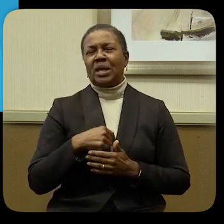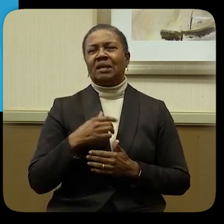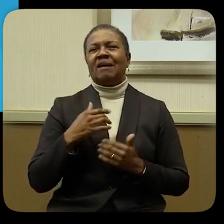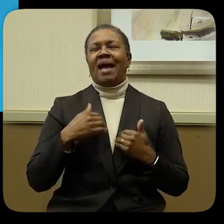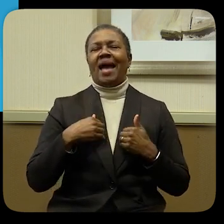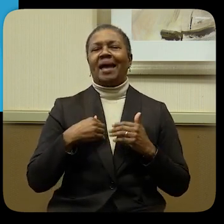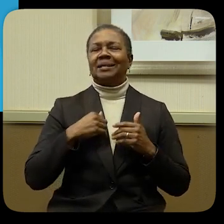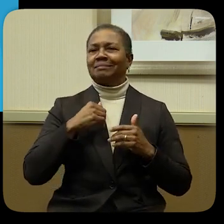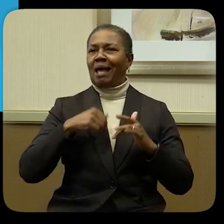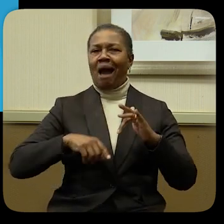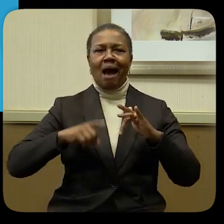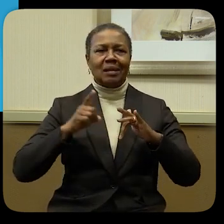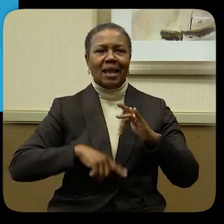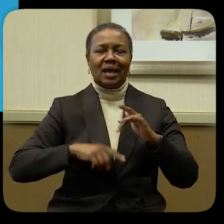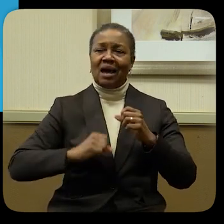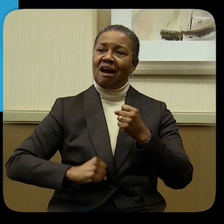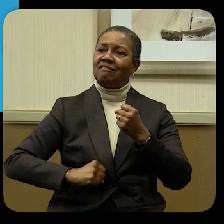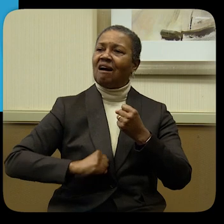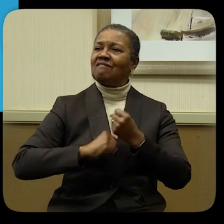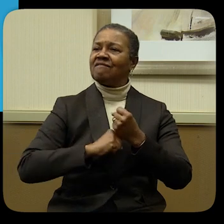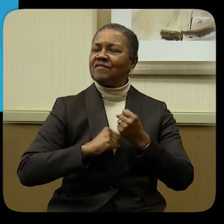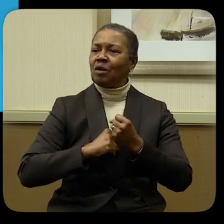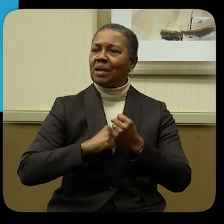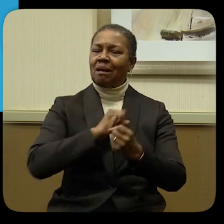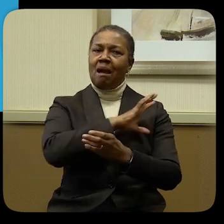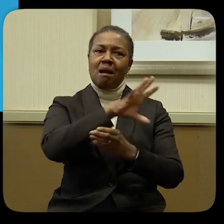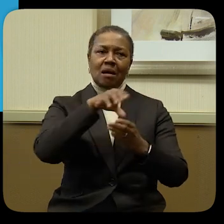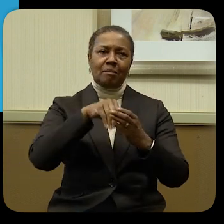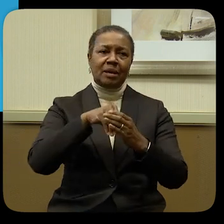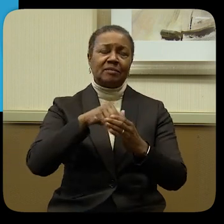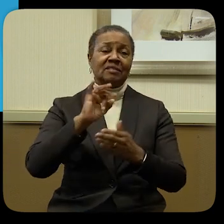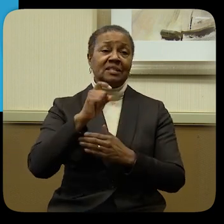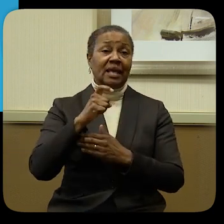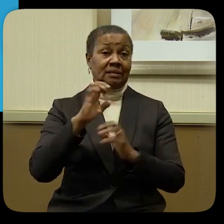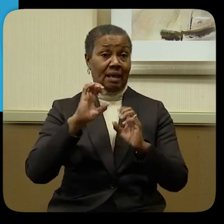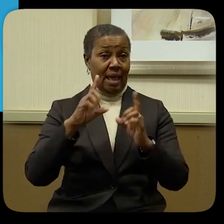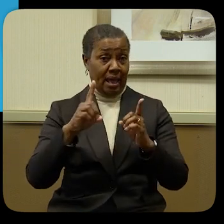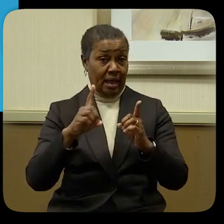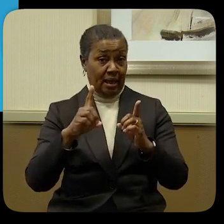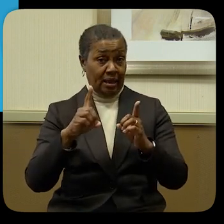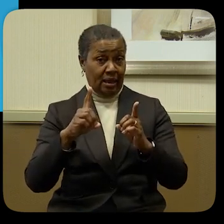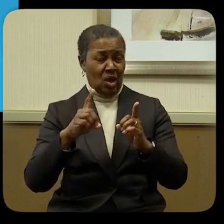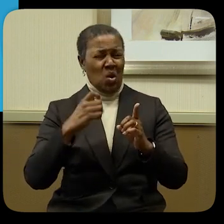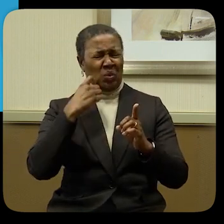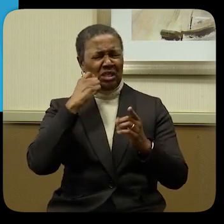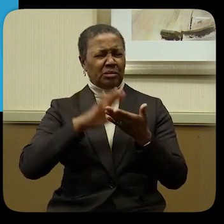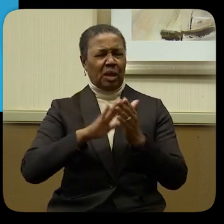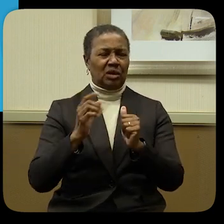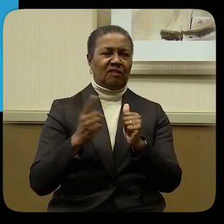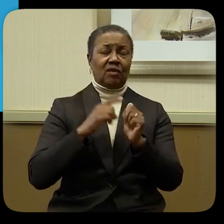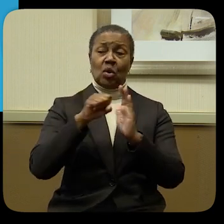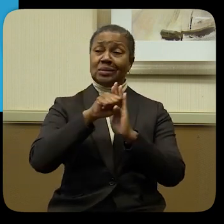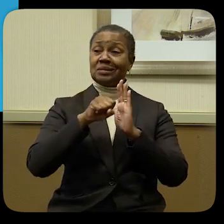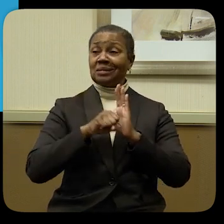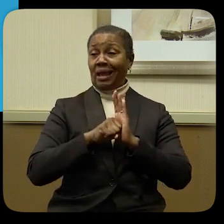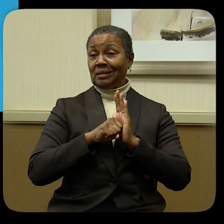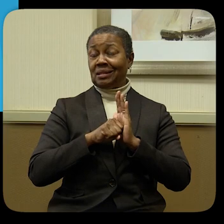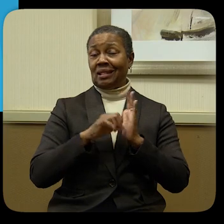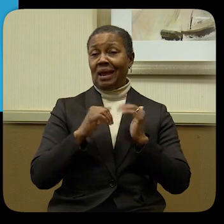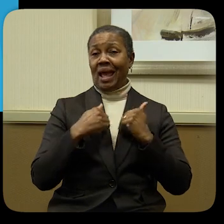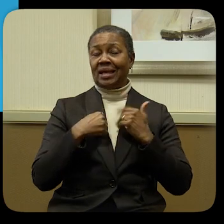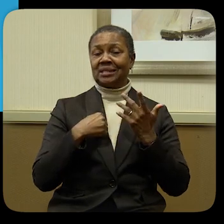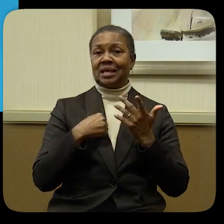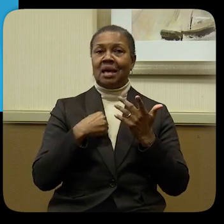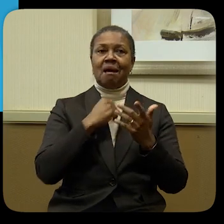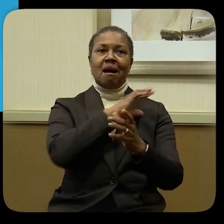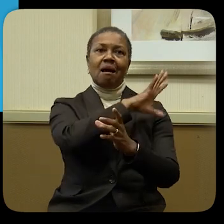had a lack of affirming comprehensive sex ed in schools. We just became one of the first states that has a